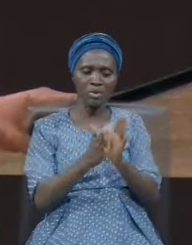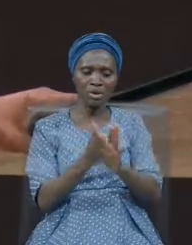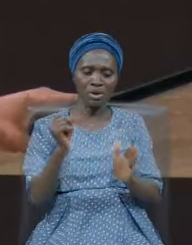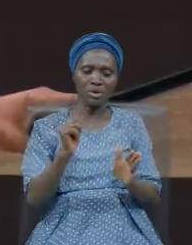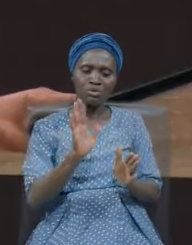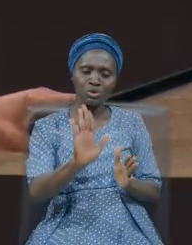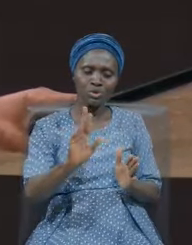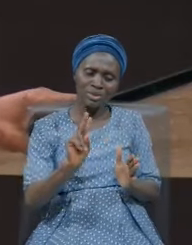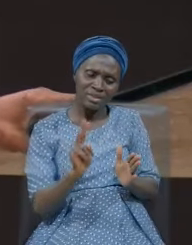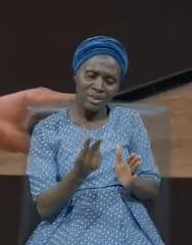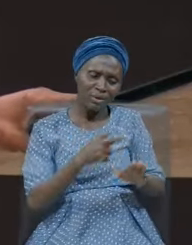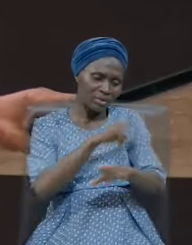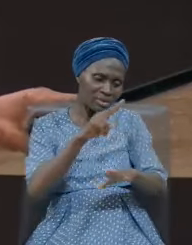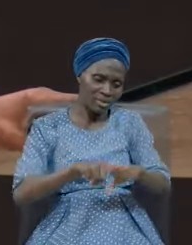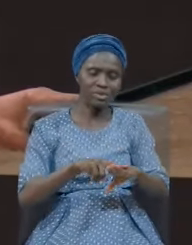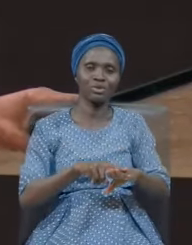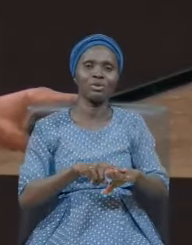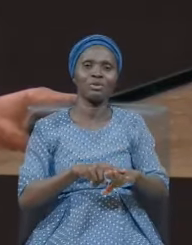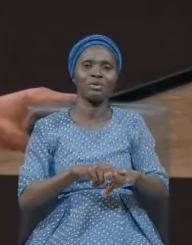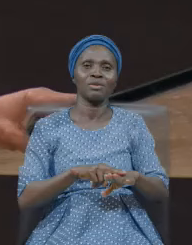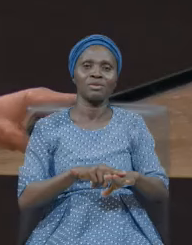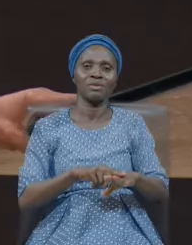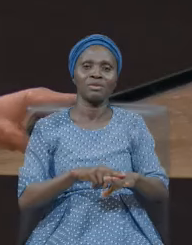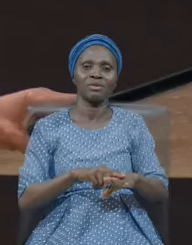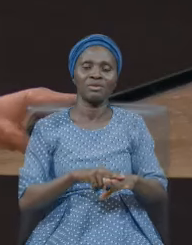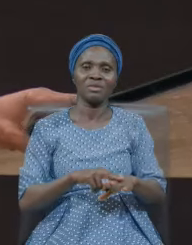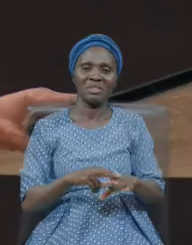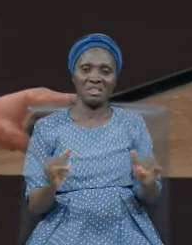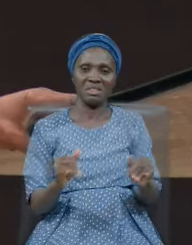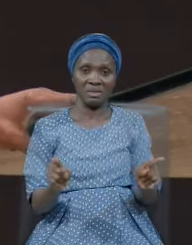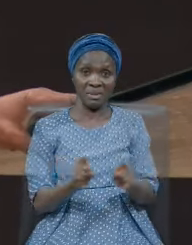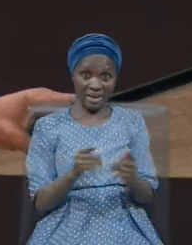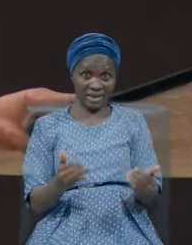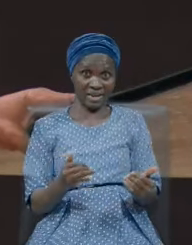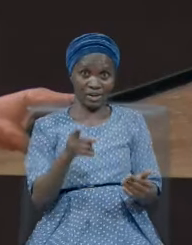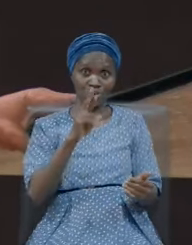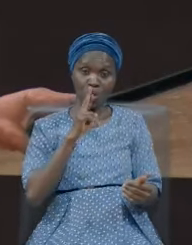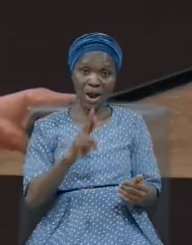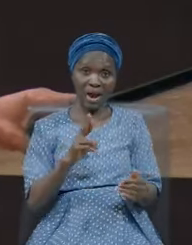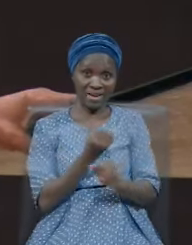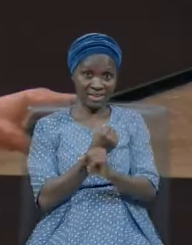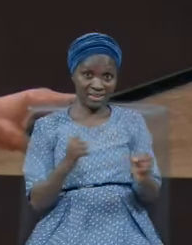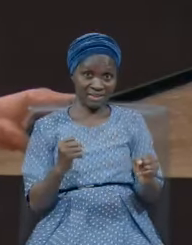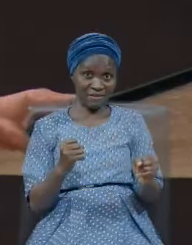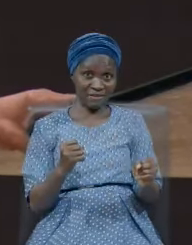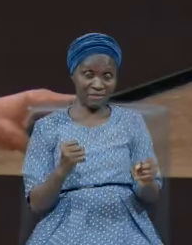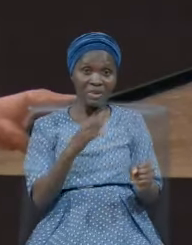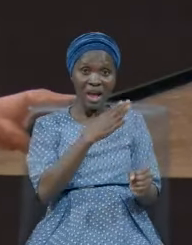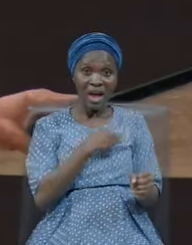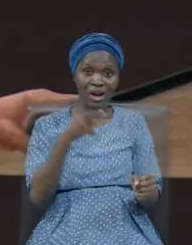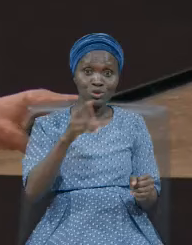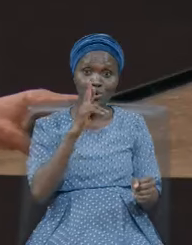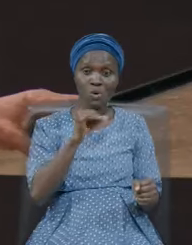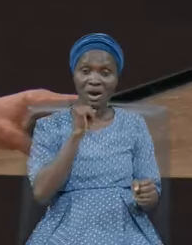second nature. Just like now, you're born again, and you're not likely to go and pick